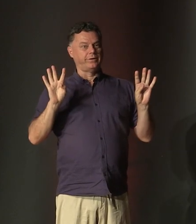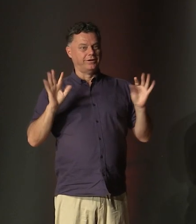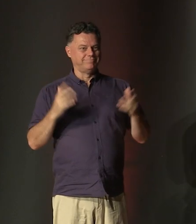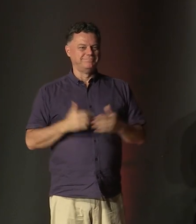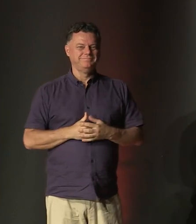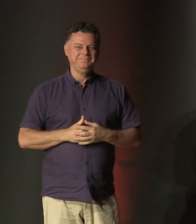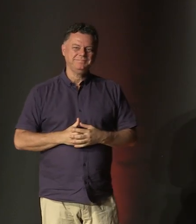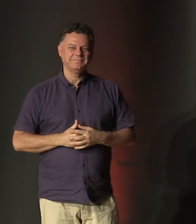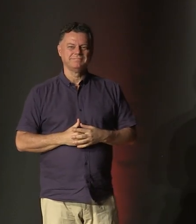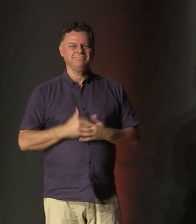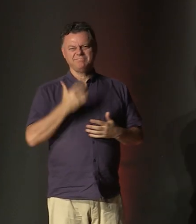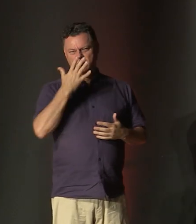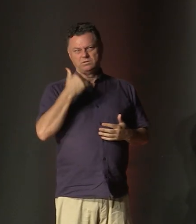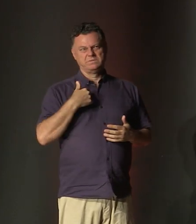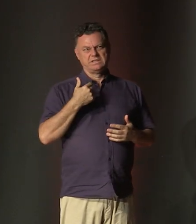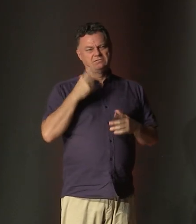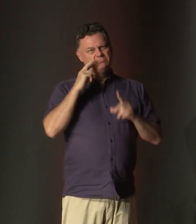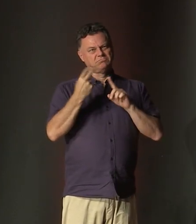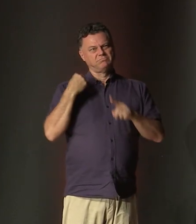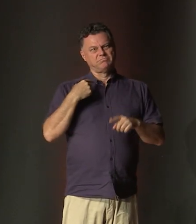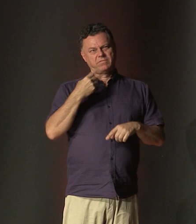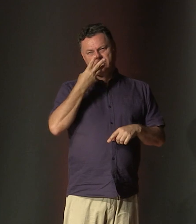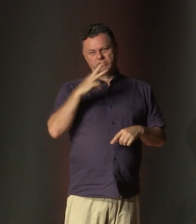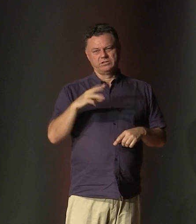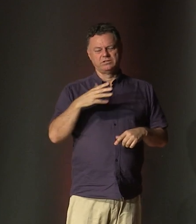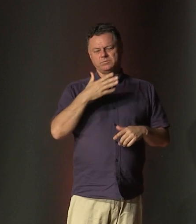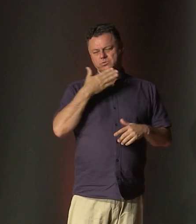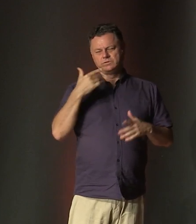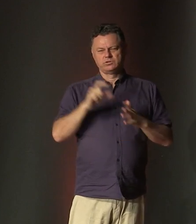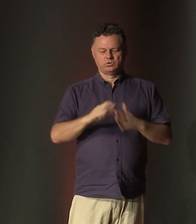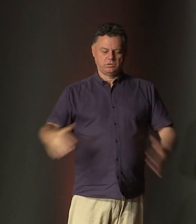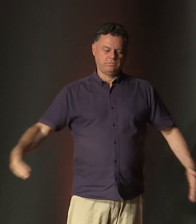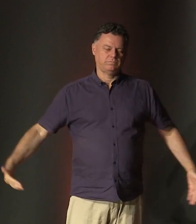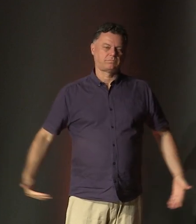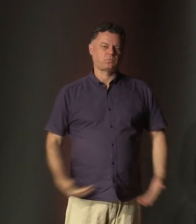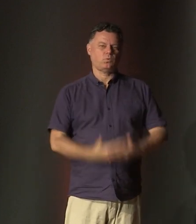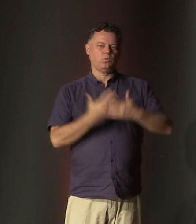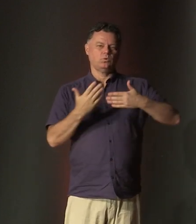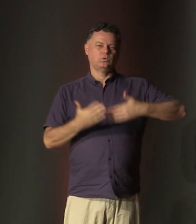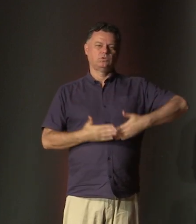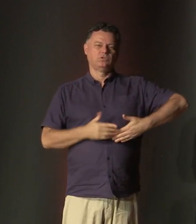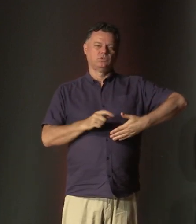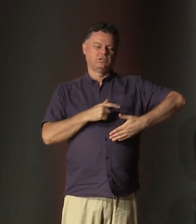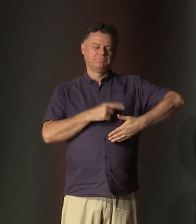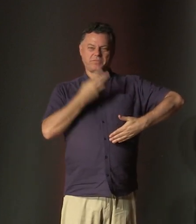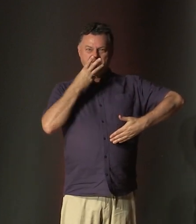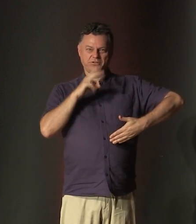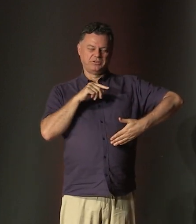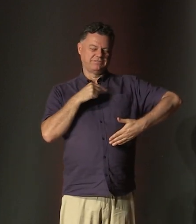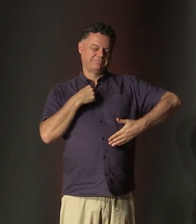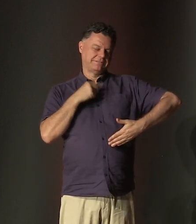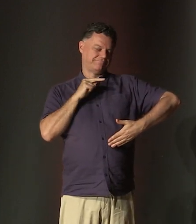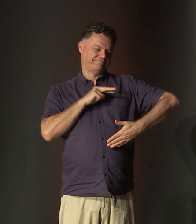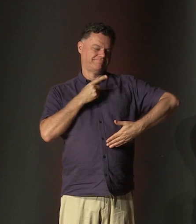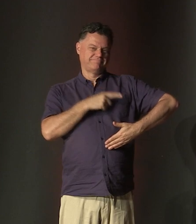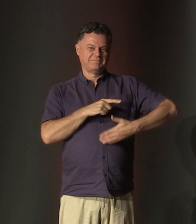When I was 30 years old, my beautiful daughter was born. Now, you might be thinking to yourself